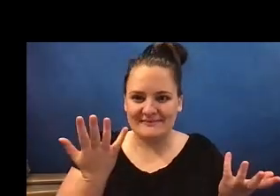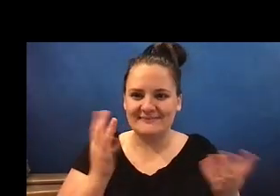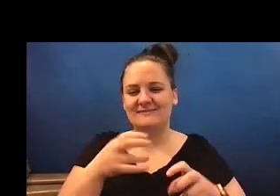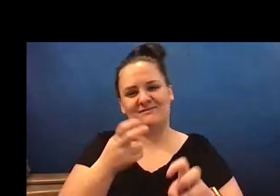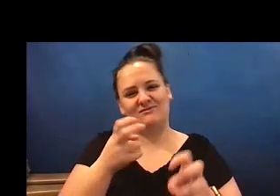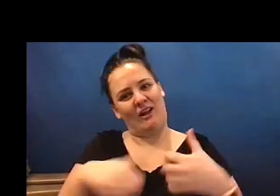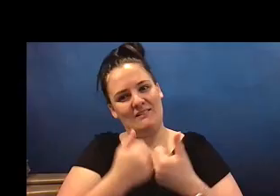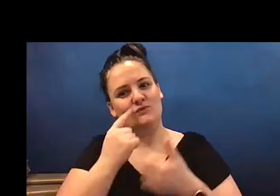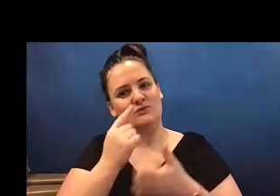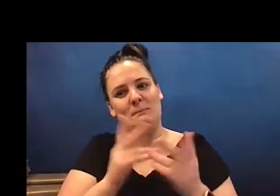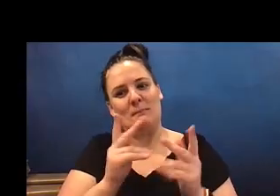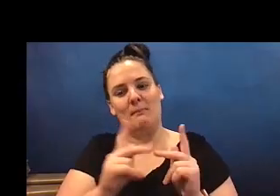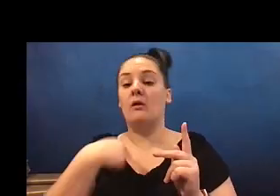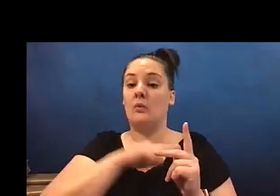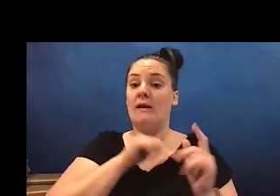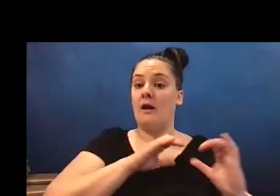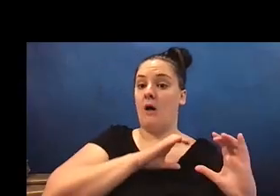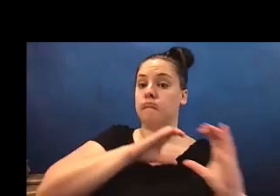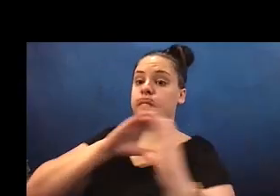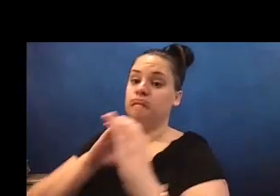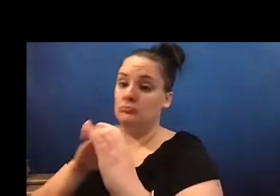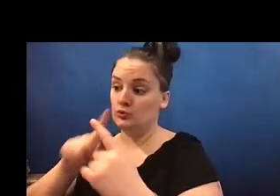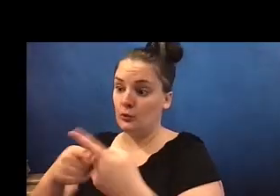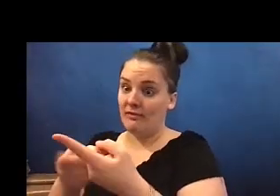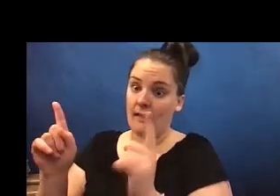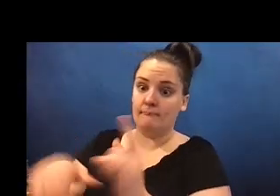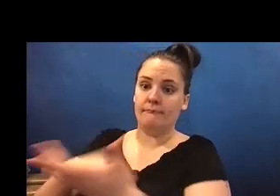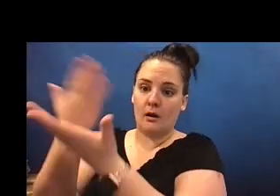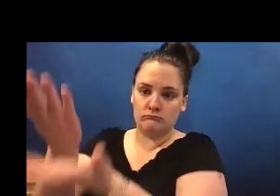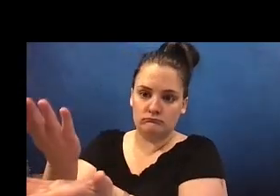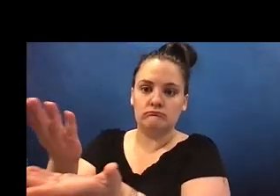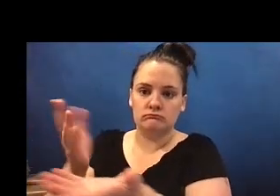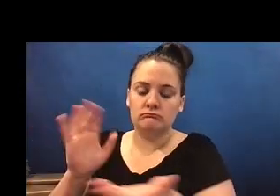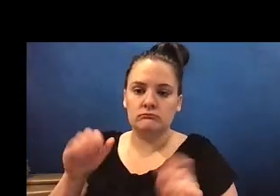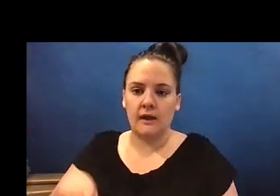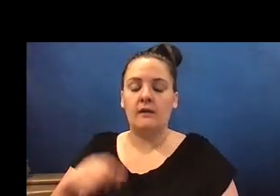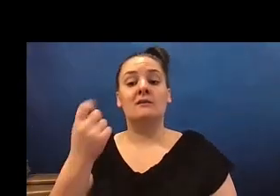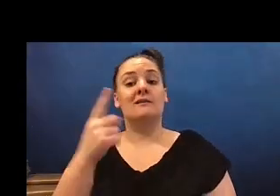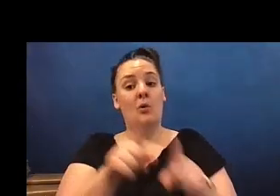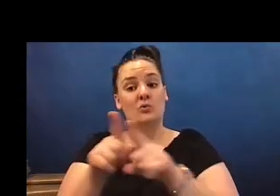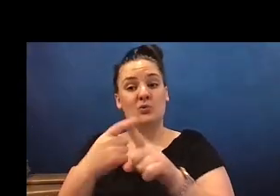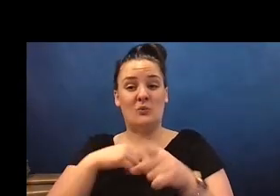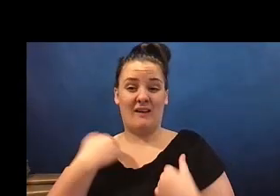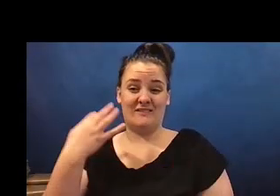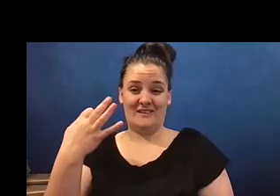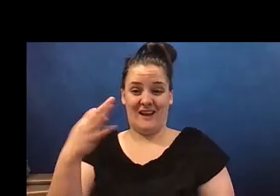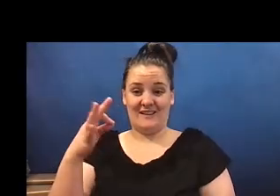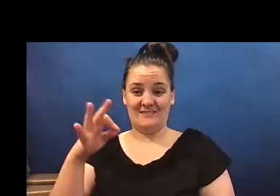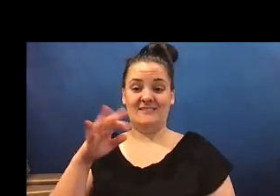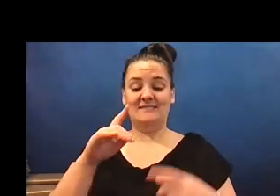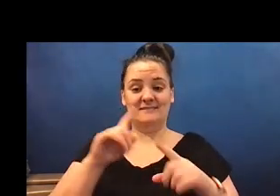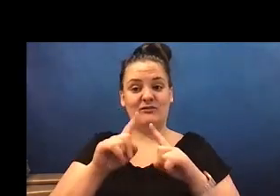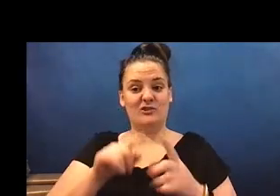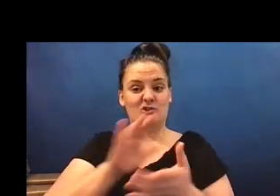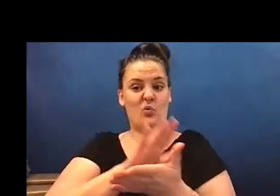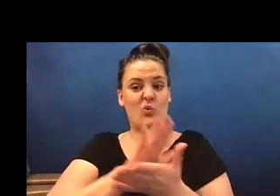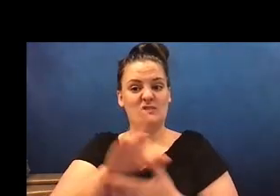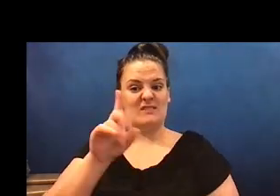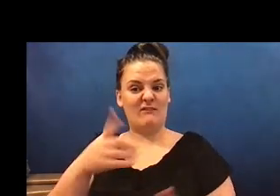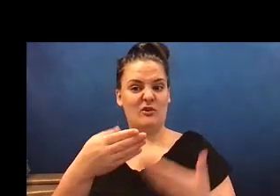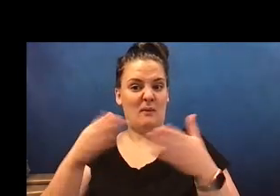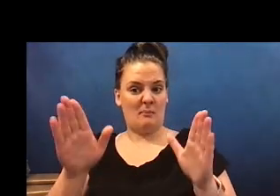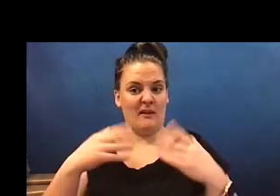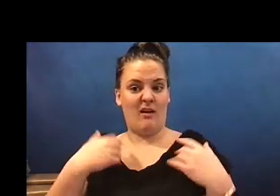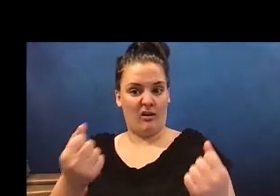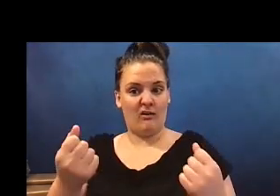And then we're in 19 Denver public schools, which I think is a really cool program, and taking care